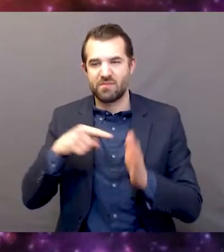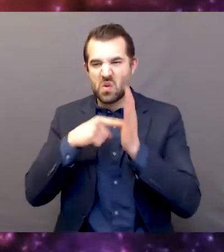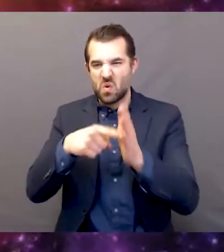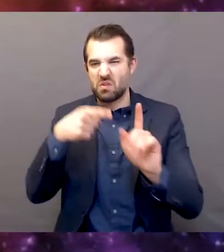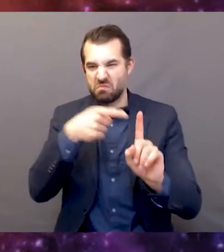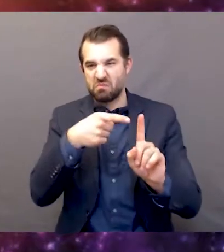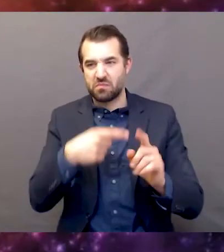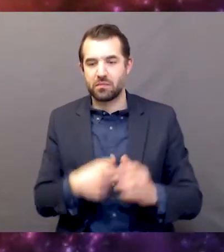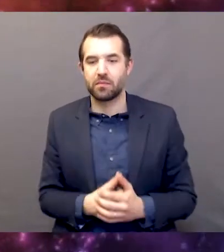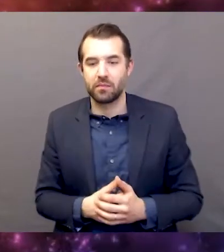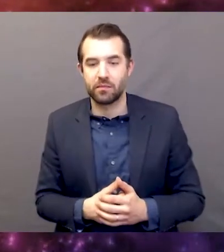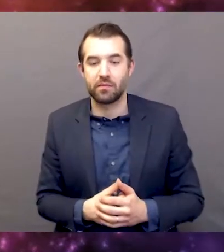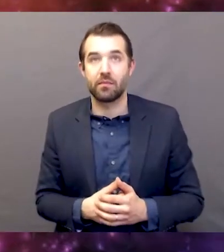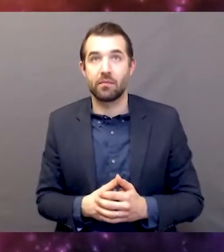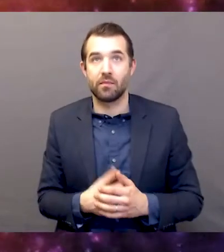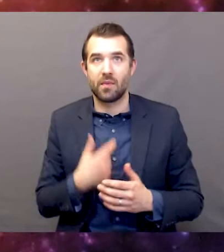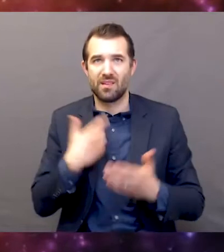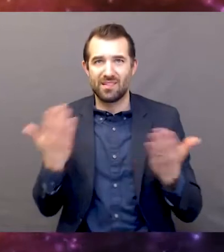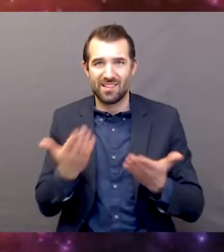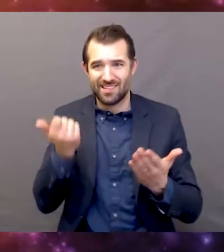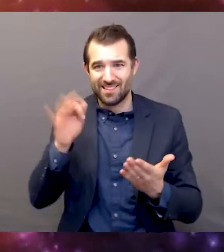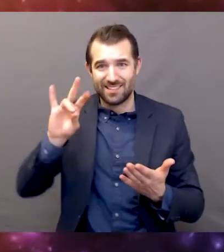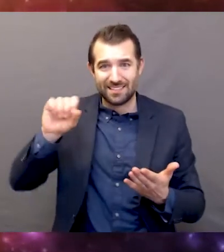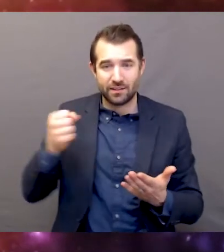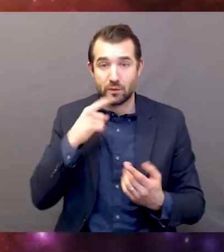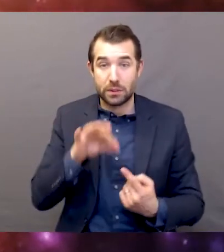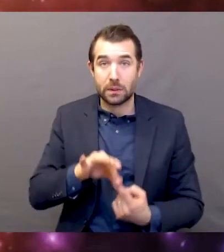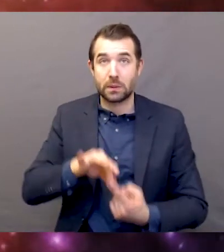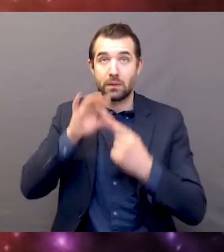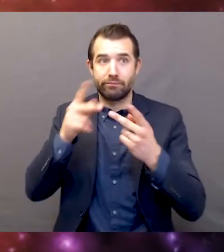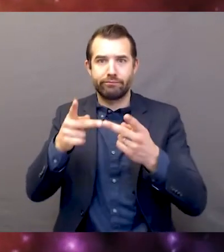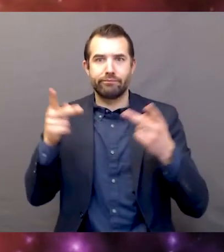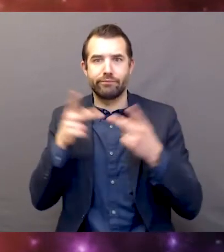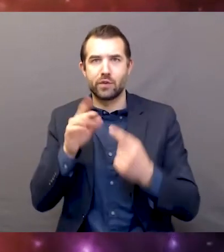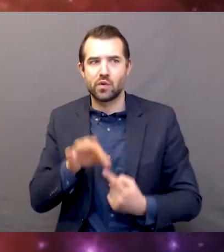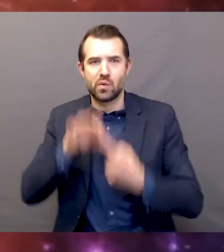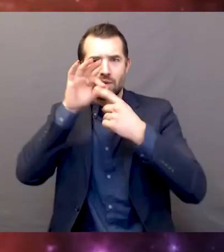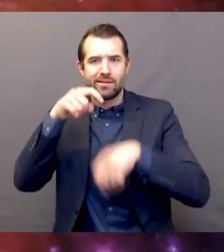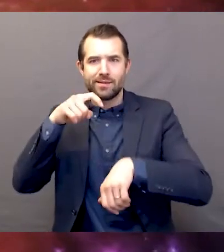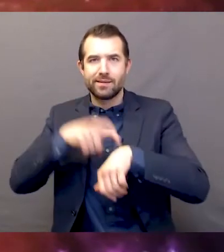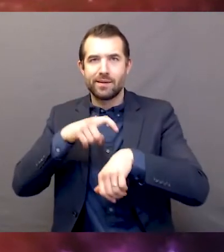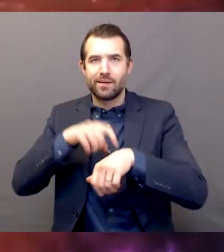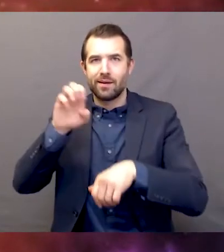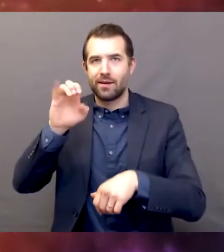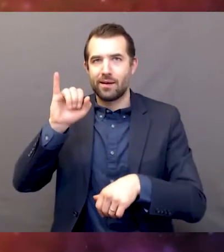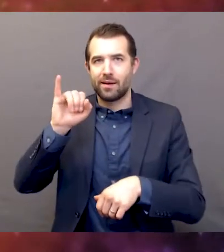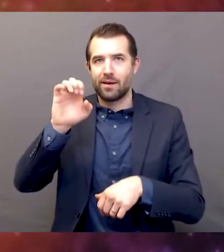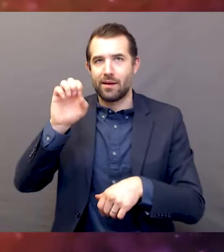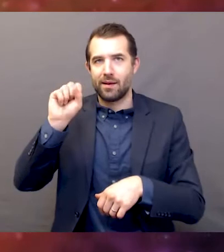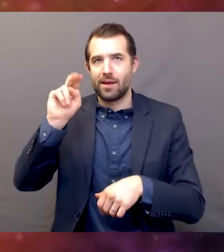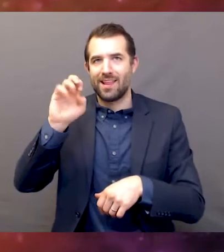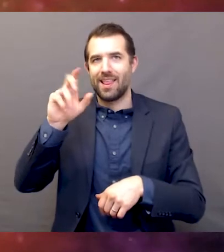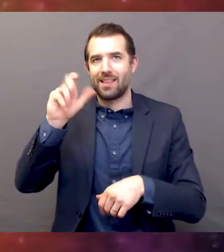I was lucky to be here at this special place and special time. The Einstein Observatory was launched in November 1978, and it